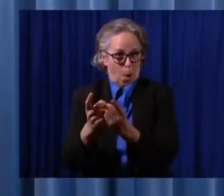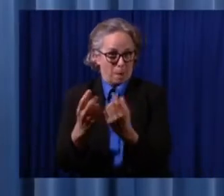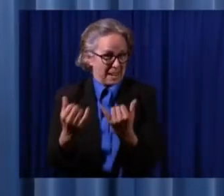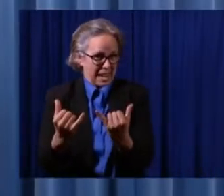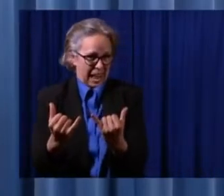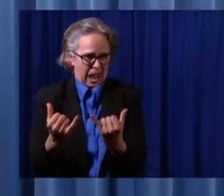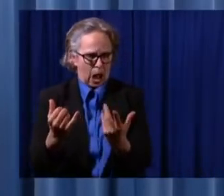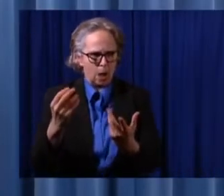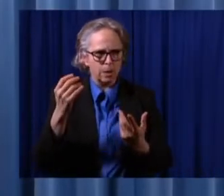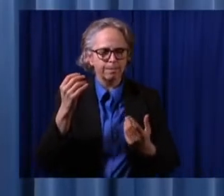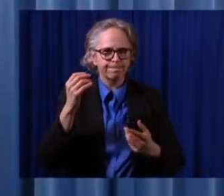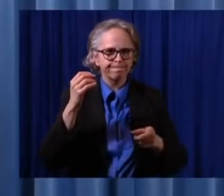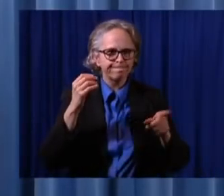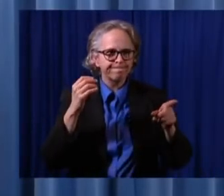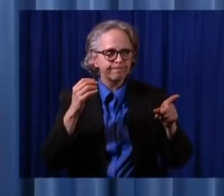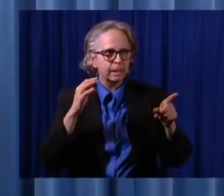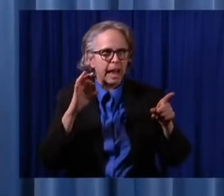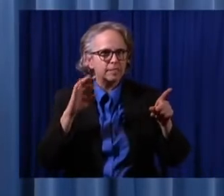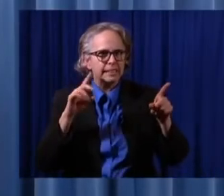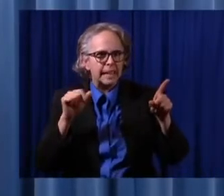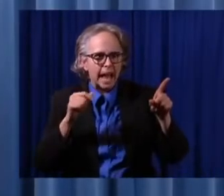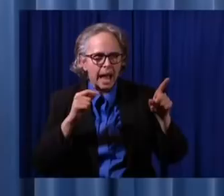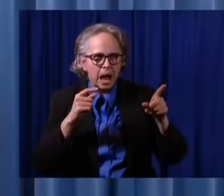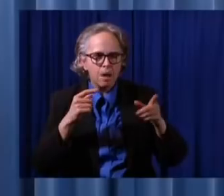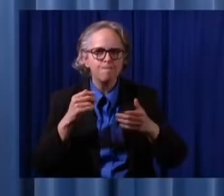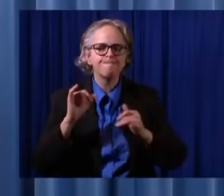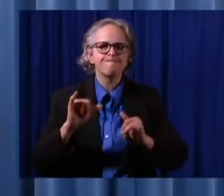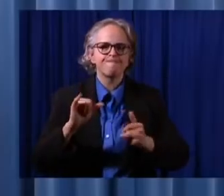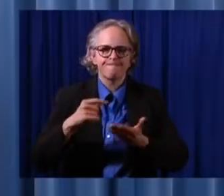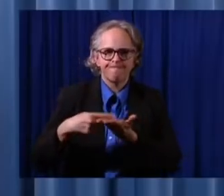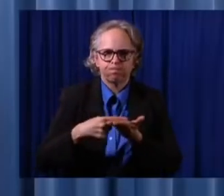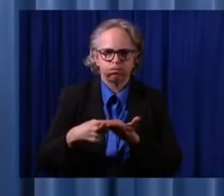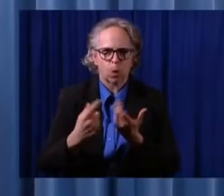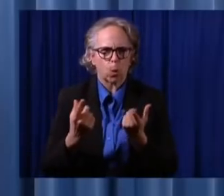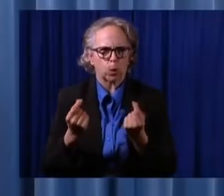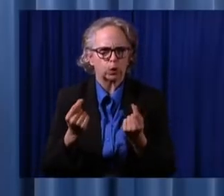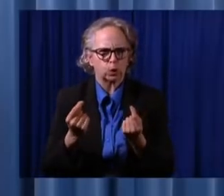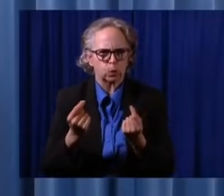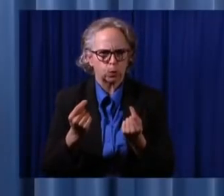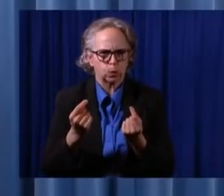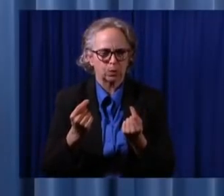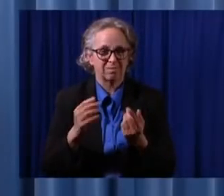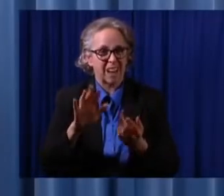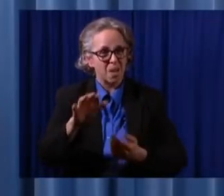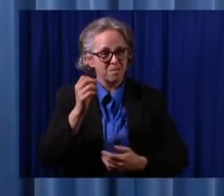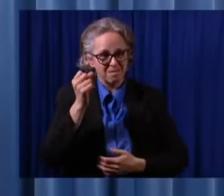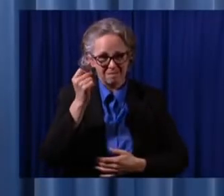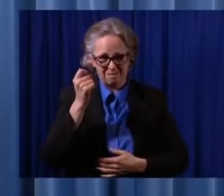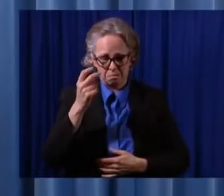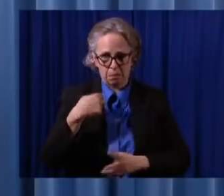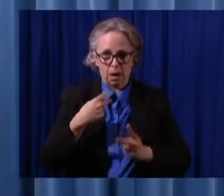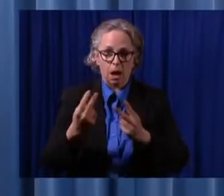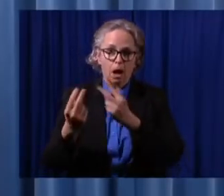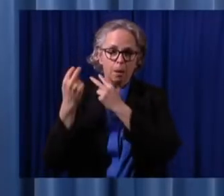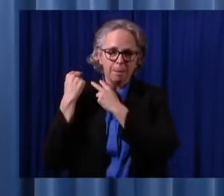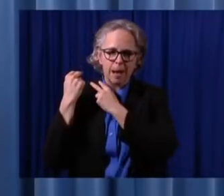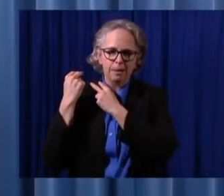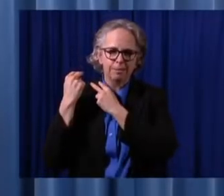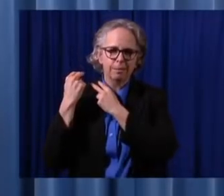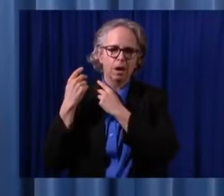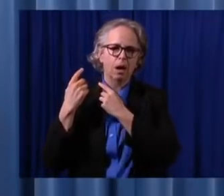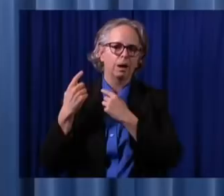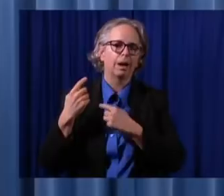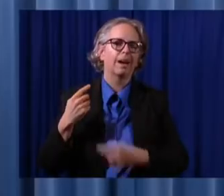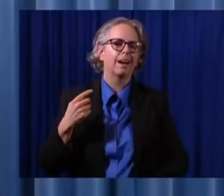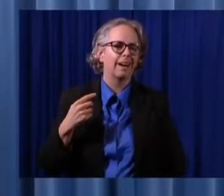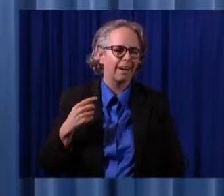do. Hindsight's always perfect. If you knew what the FDA was going to do this week, obviously you would not have stockpiled that. On the